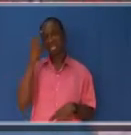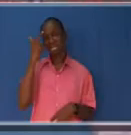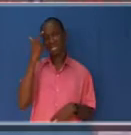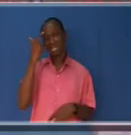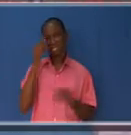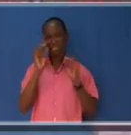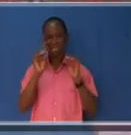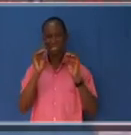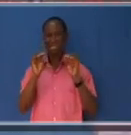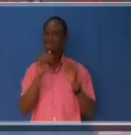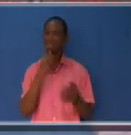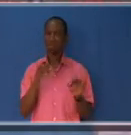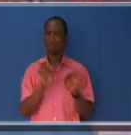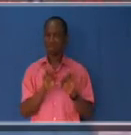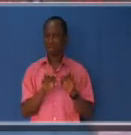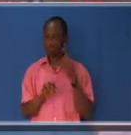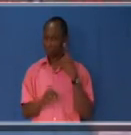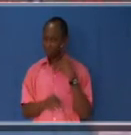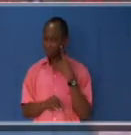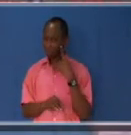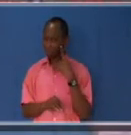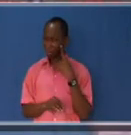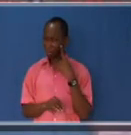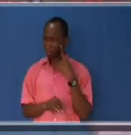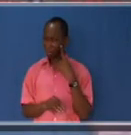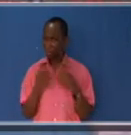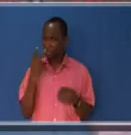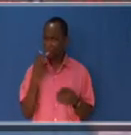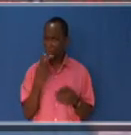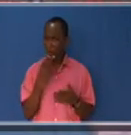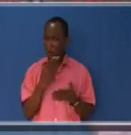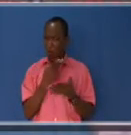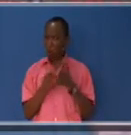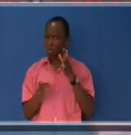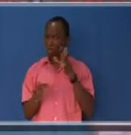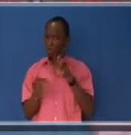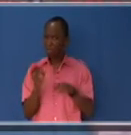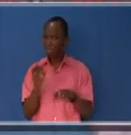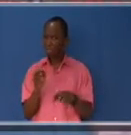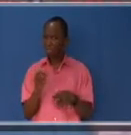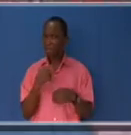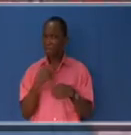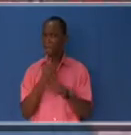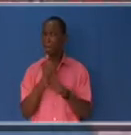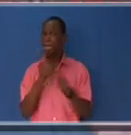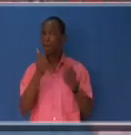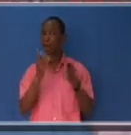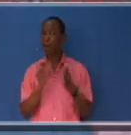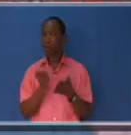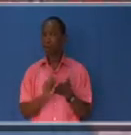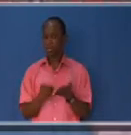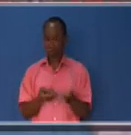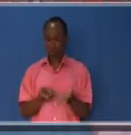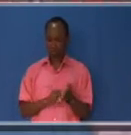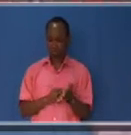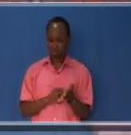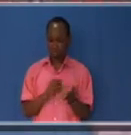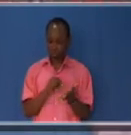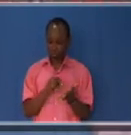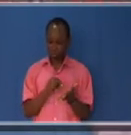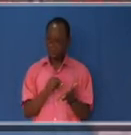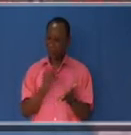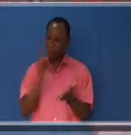here, the fact that the Holy Spirit made Luke to write here that they continued in